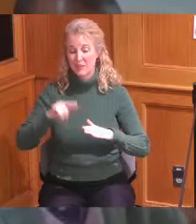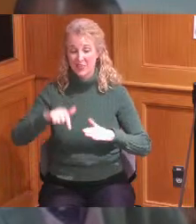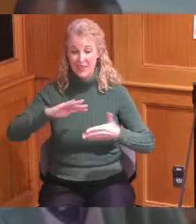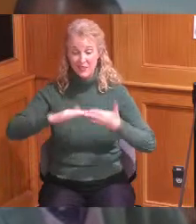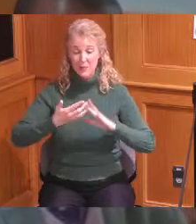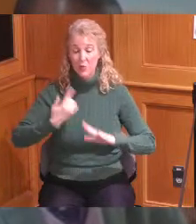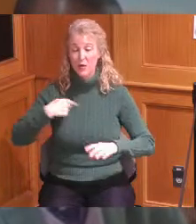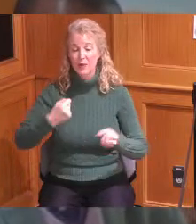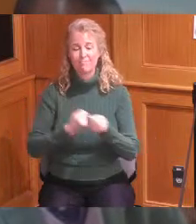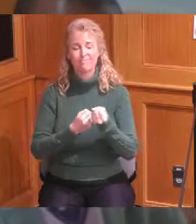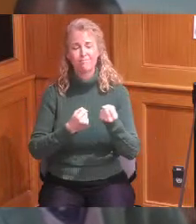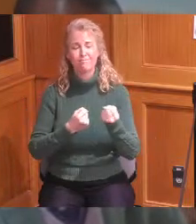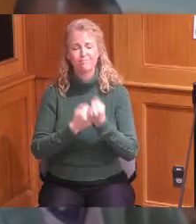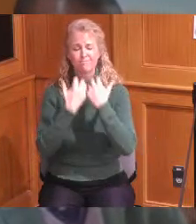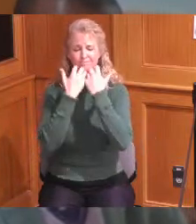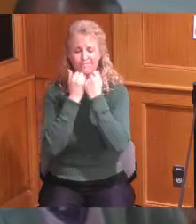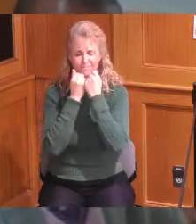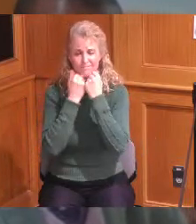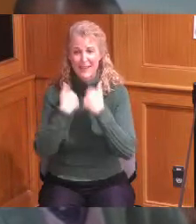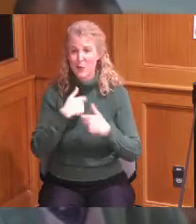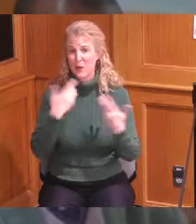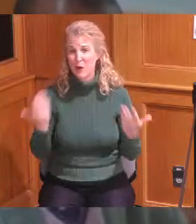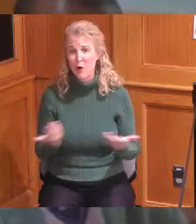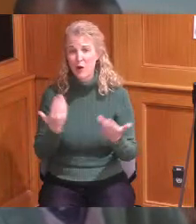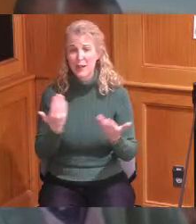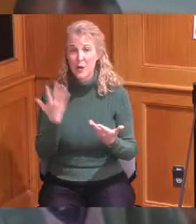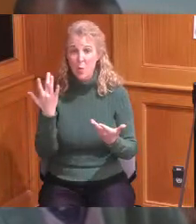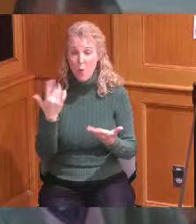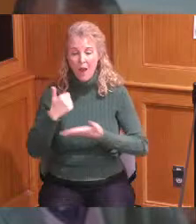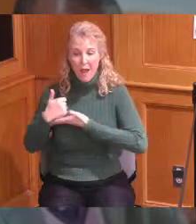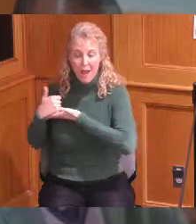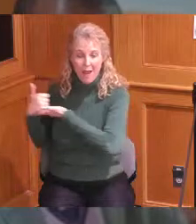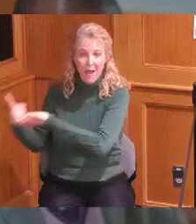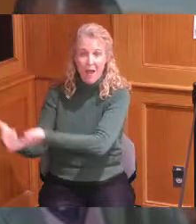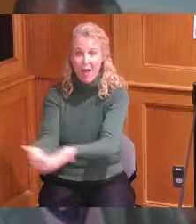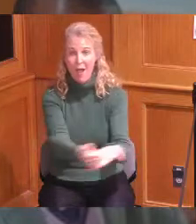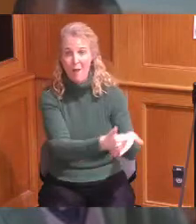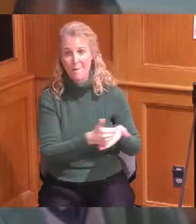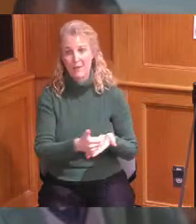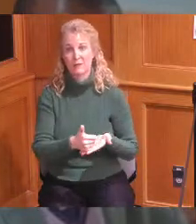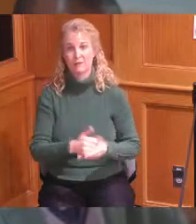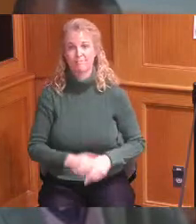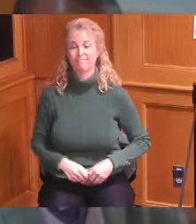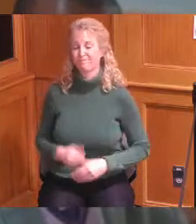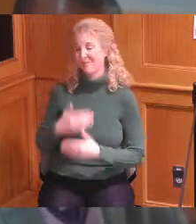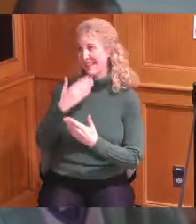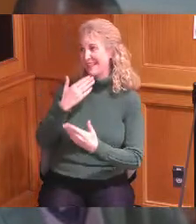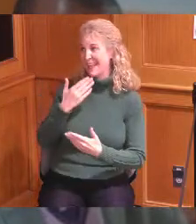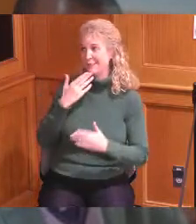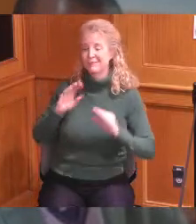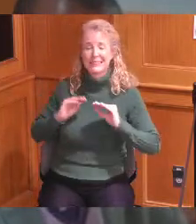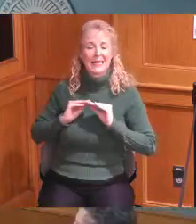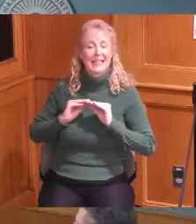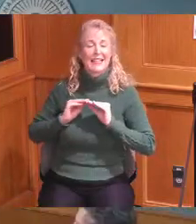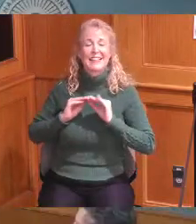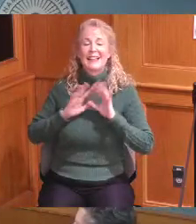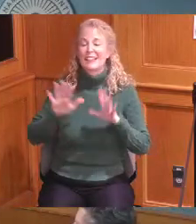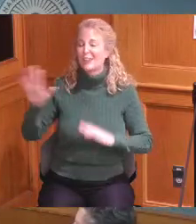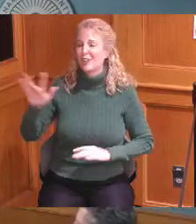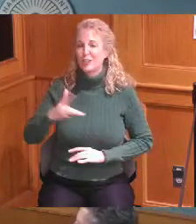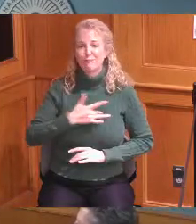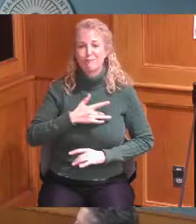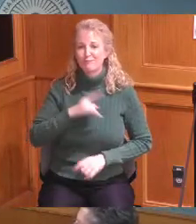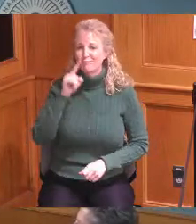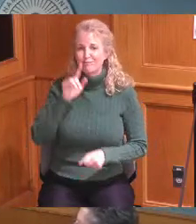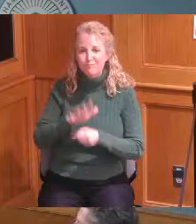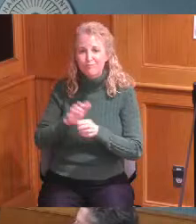And we're here to help as much as possible to uplift that. Thank you. It's clear that you have a commitment for the